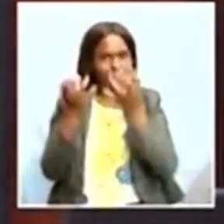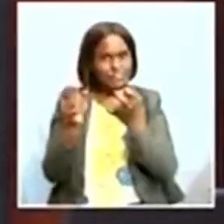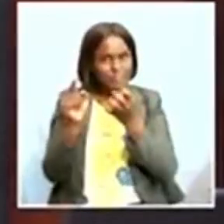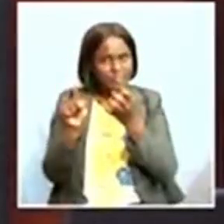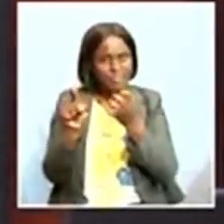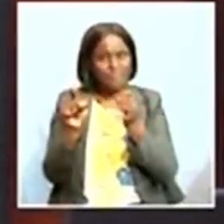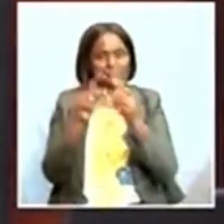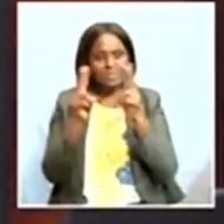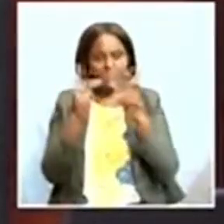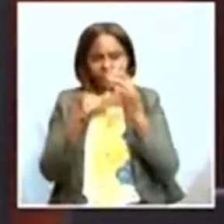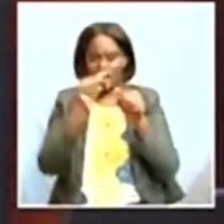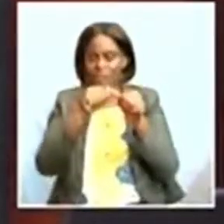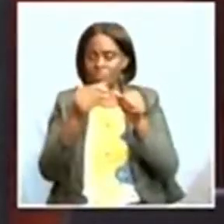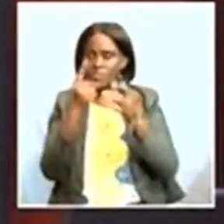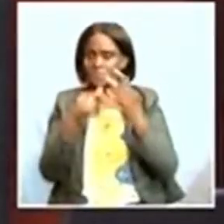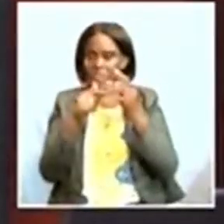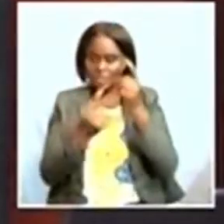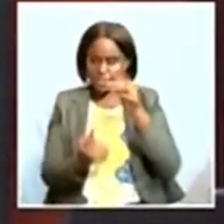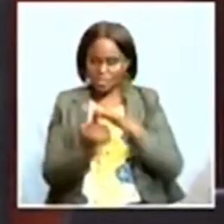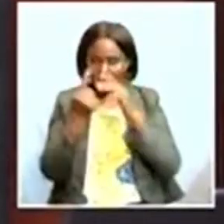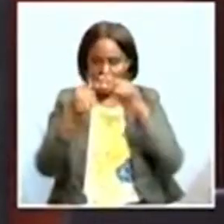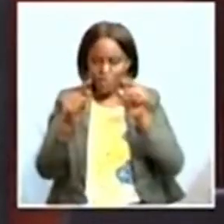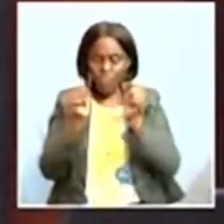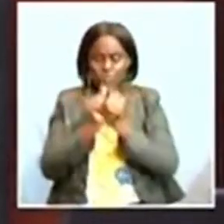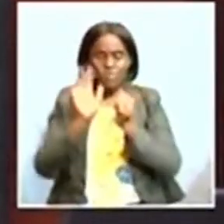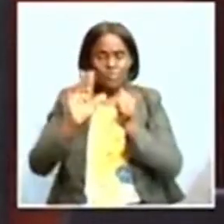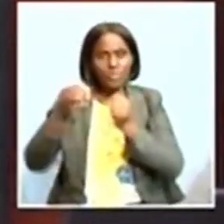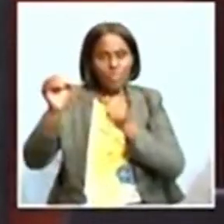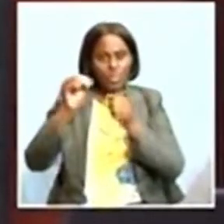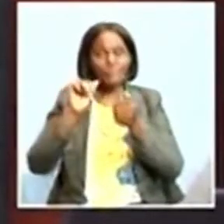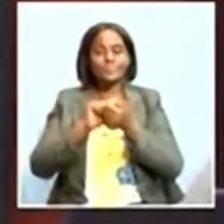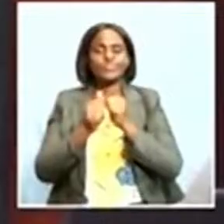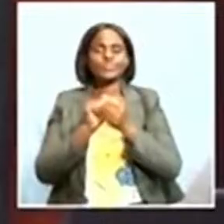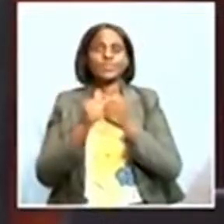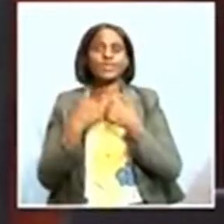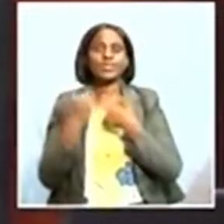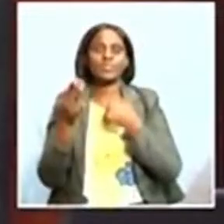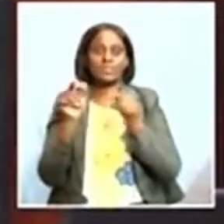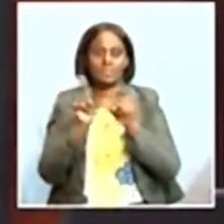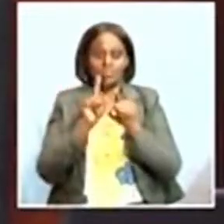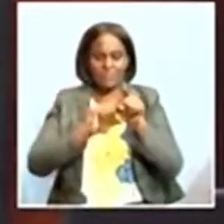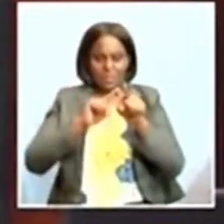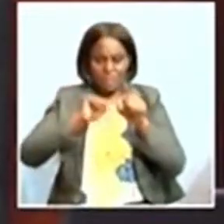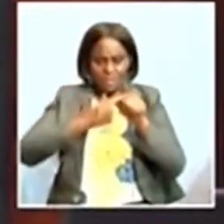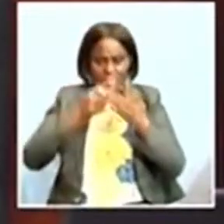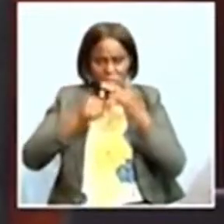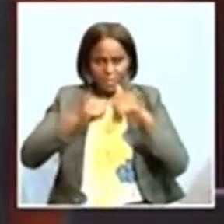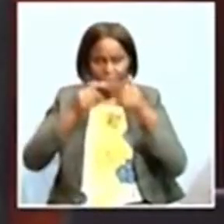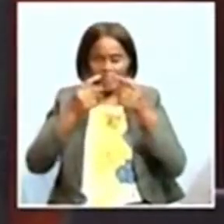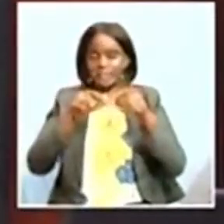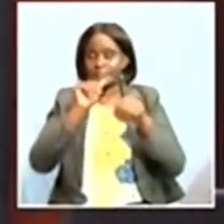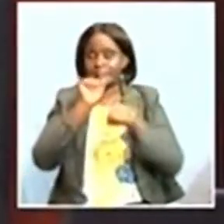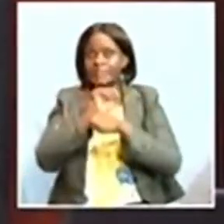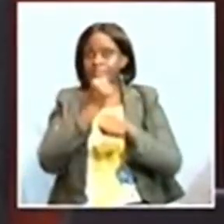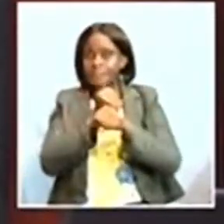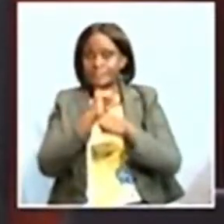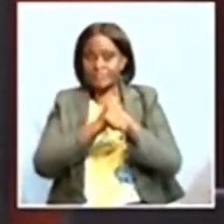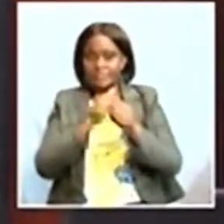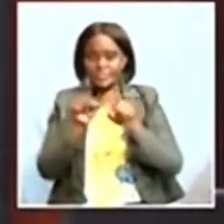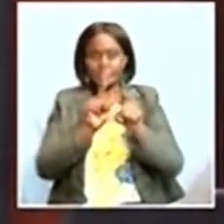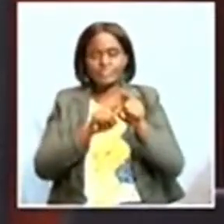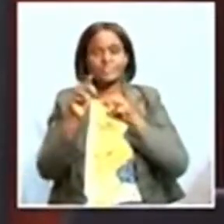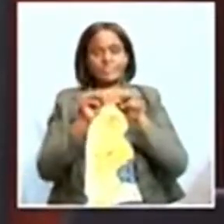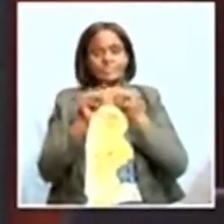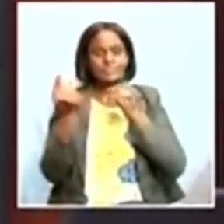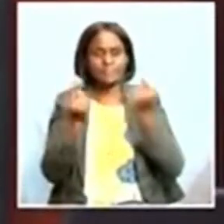drought. So everything that comes, it comes with its own repercussions. All we have to do is to be on top of things, manage